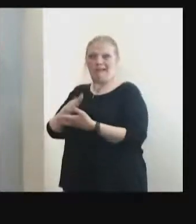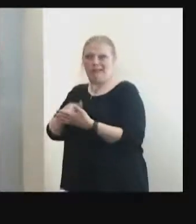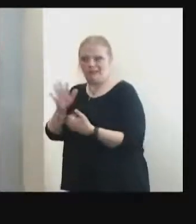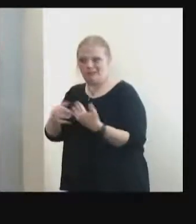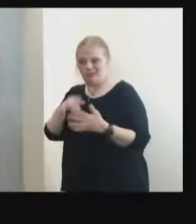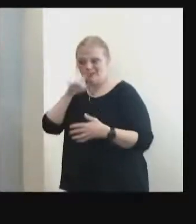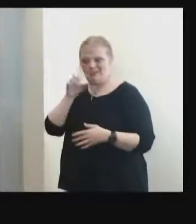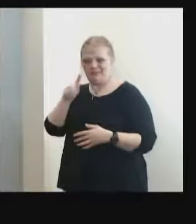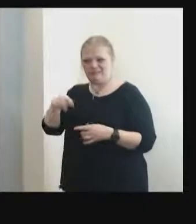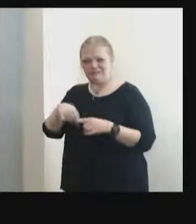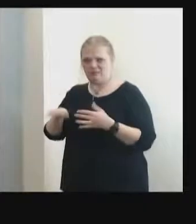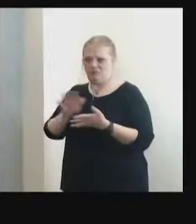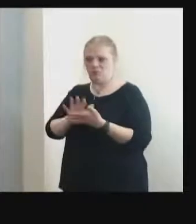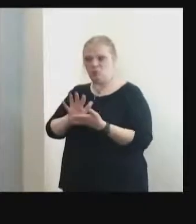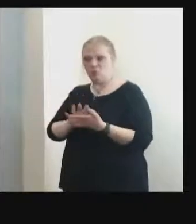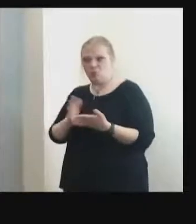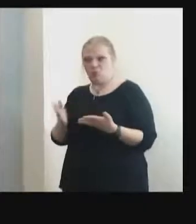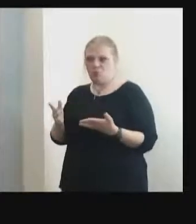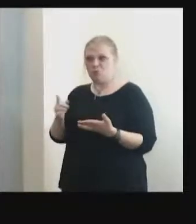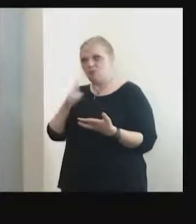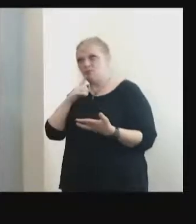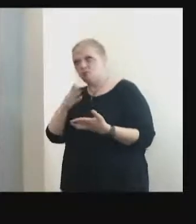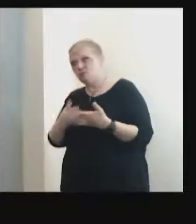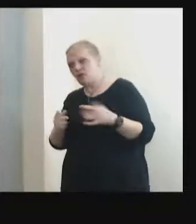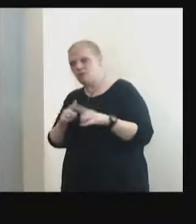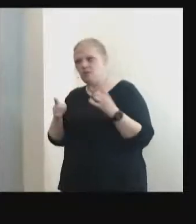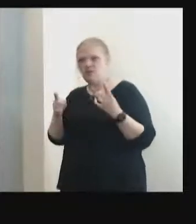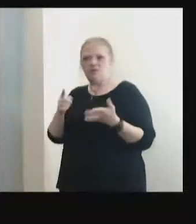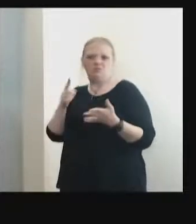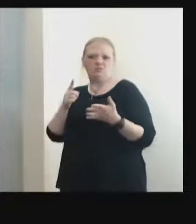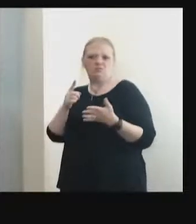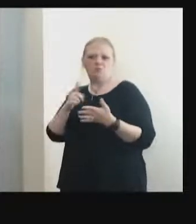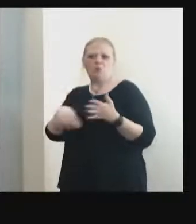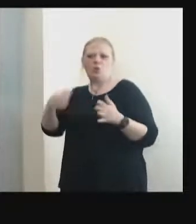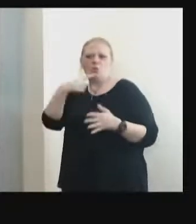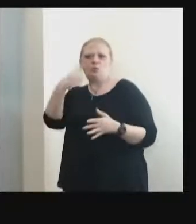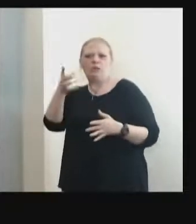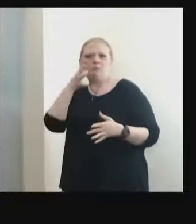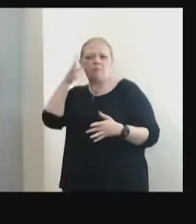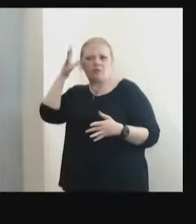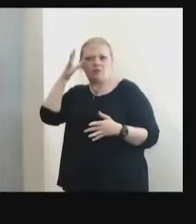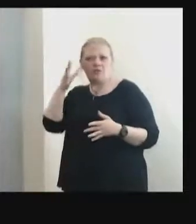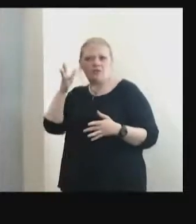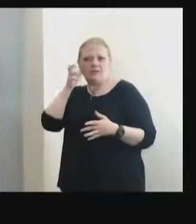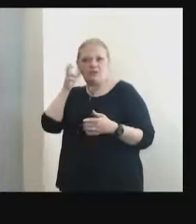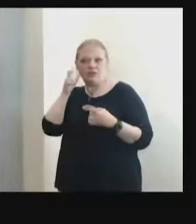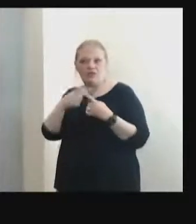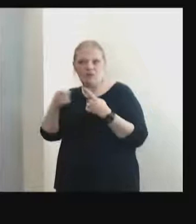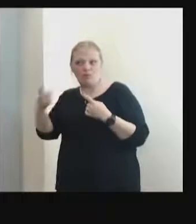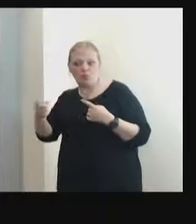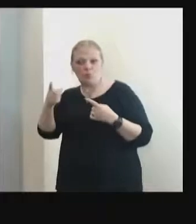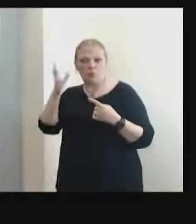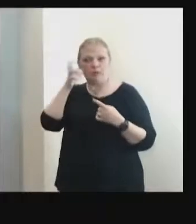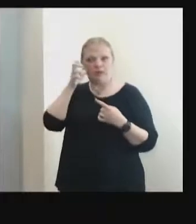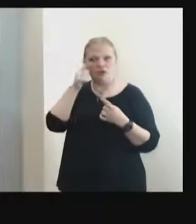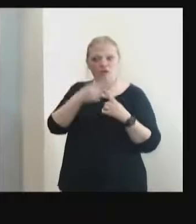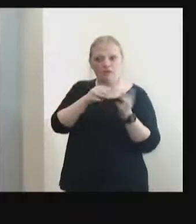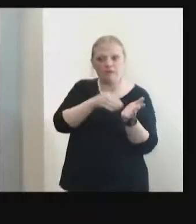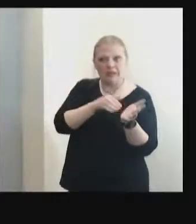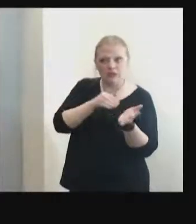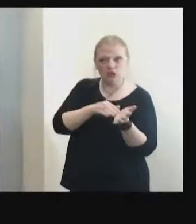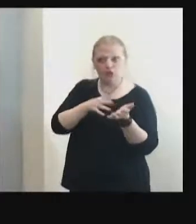kids being back in school. There are certainly some. But what do you say to parents when they hear something from you, they hear something from Dr. Burstein, they